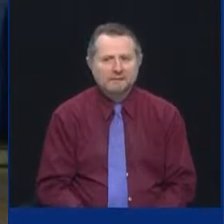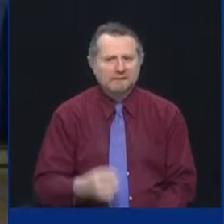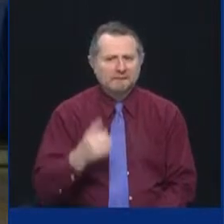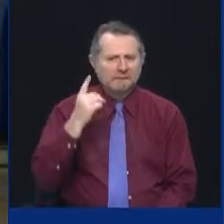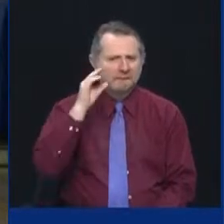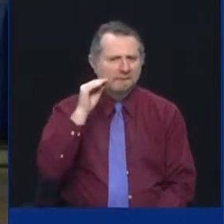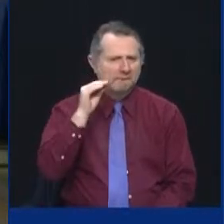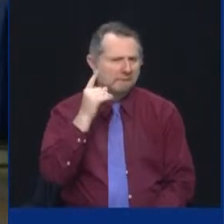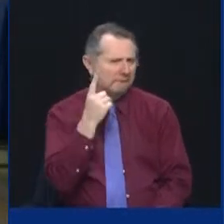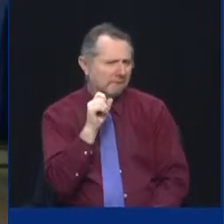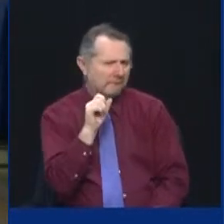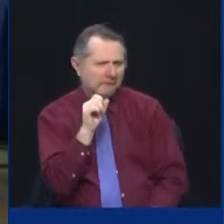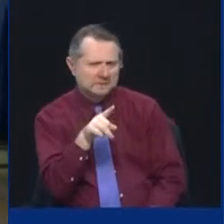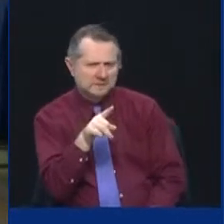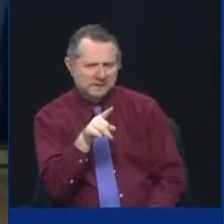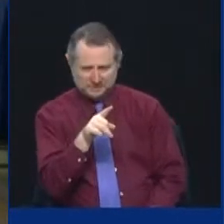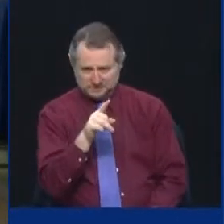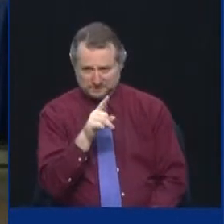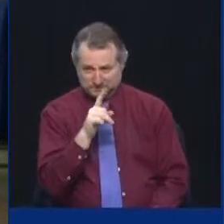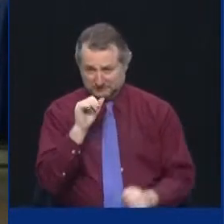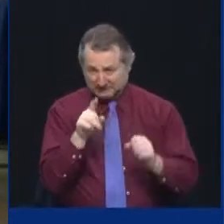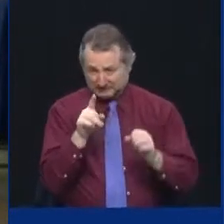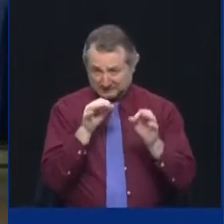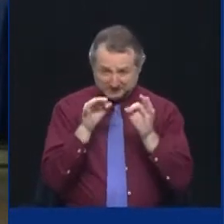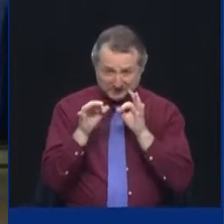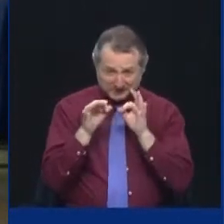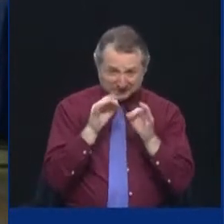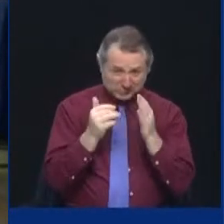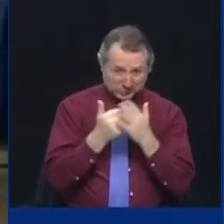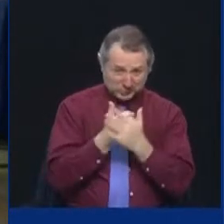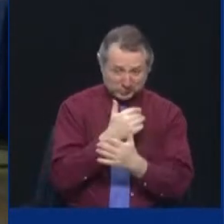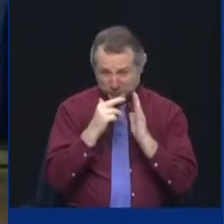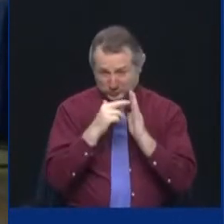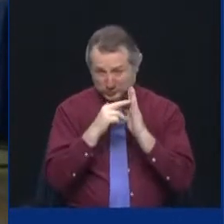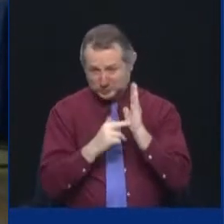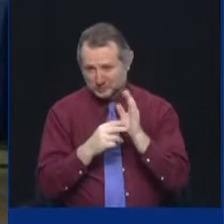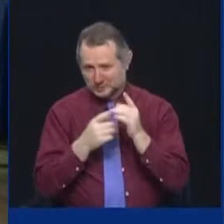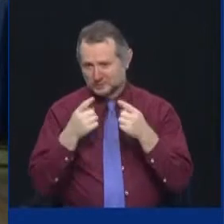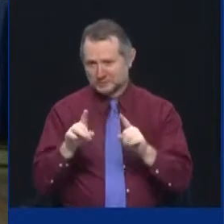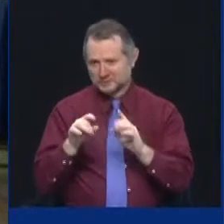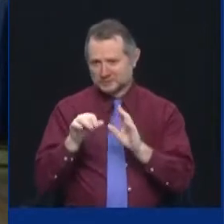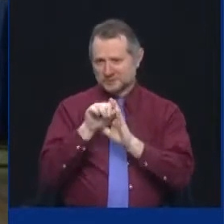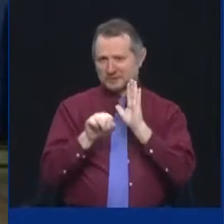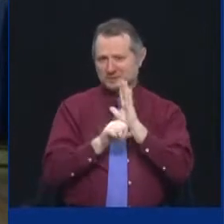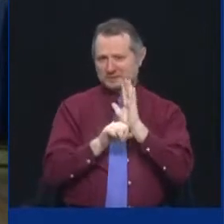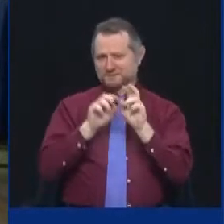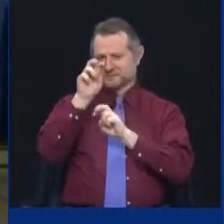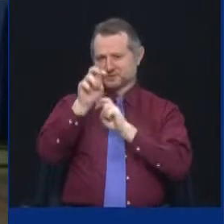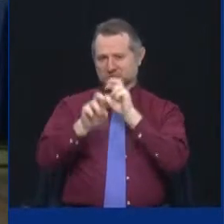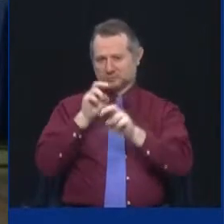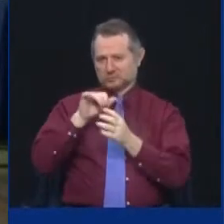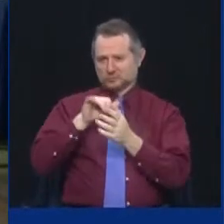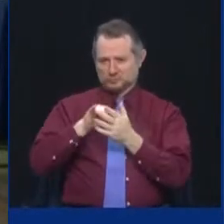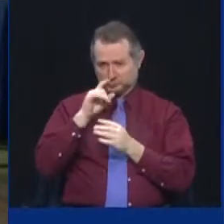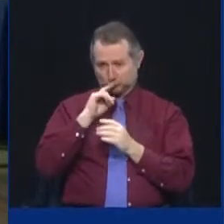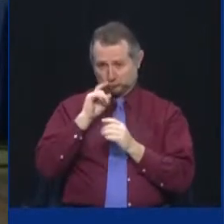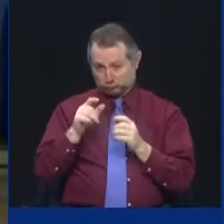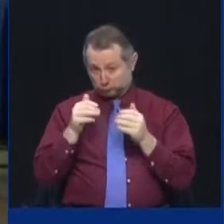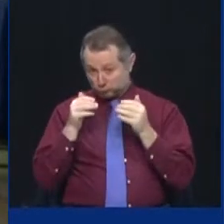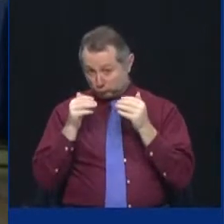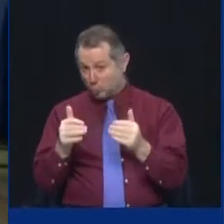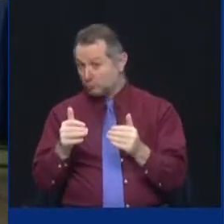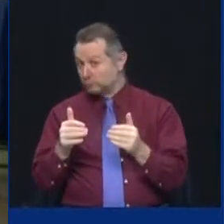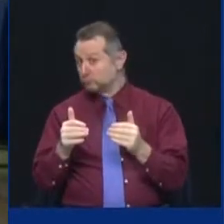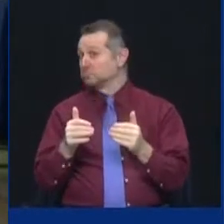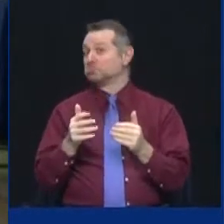conditions under which the New York State Fair will be opening in Syracuse, saying the fair must go on. Here in Erie County, as you know, we have a very